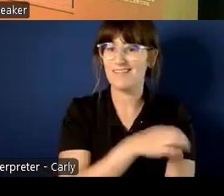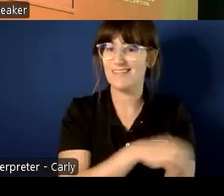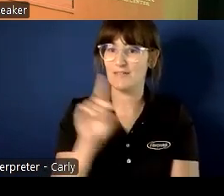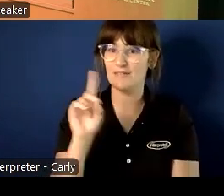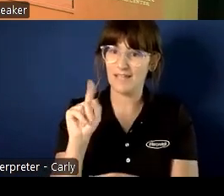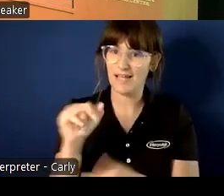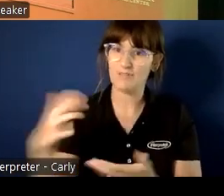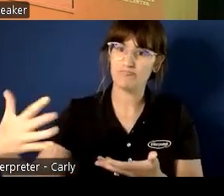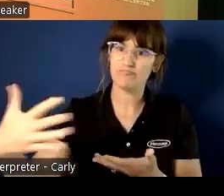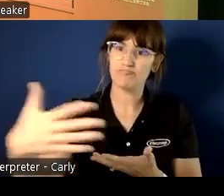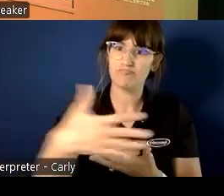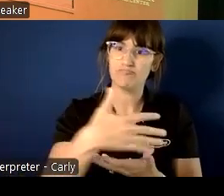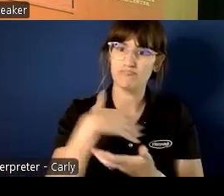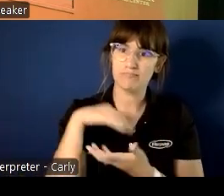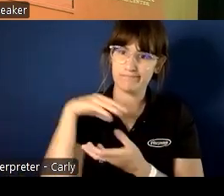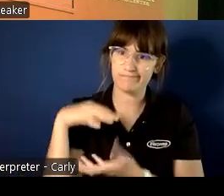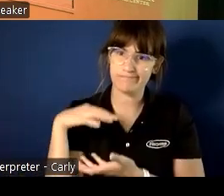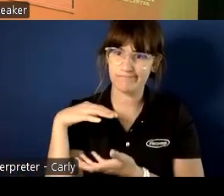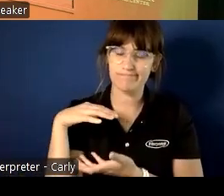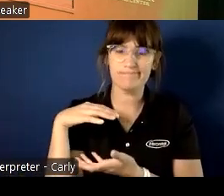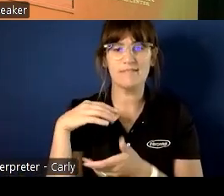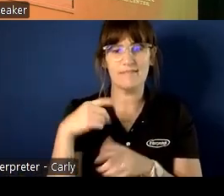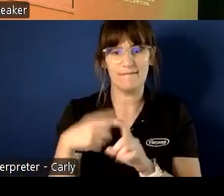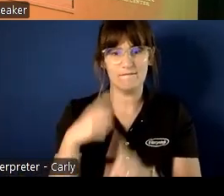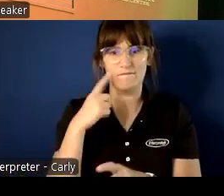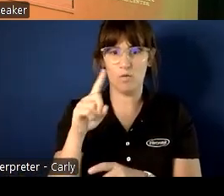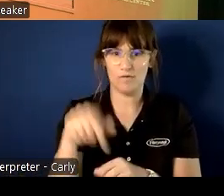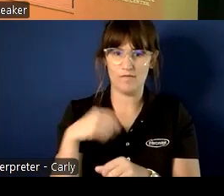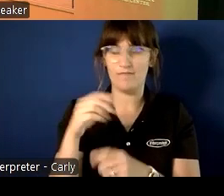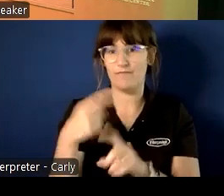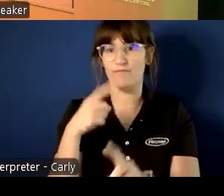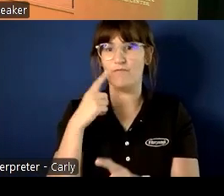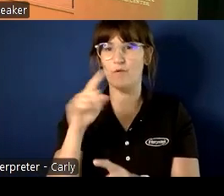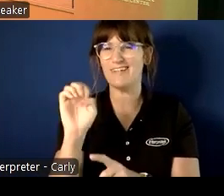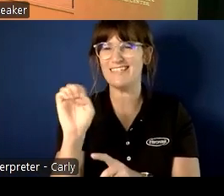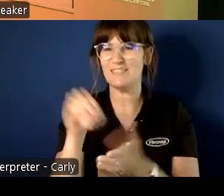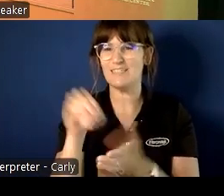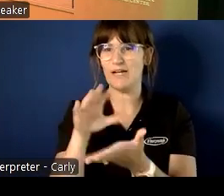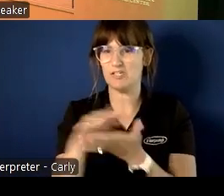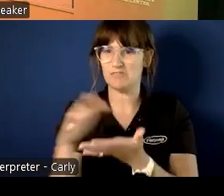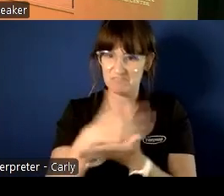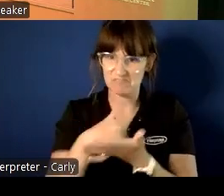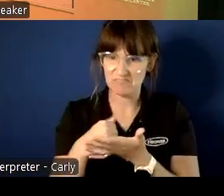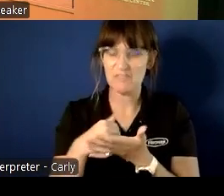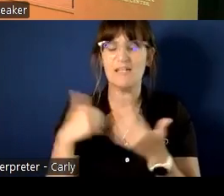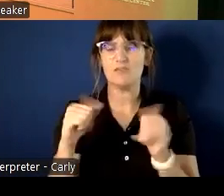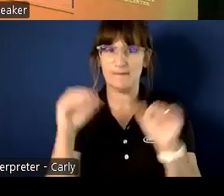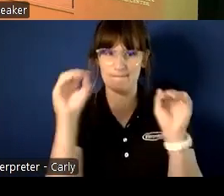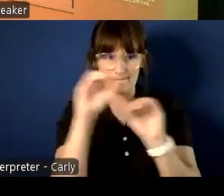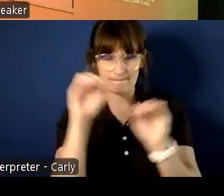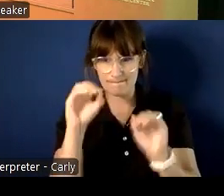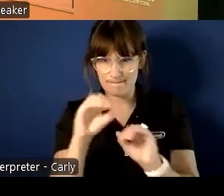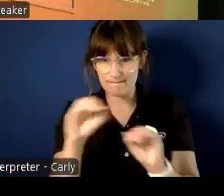meaningful data from the e-records, and then we try to marry them together, right? So I created a single